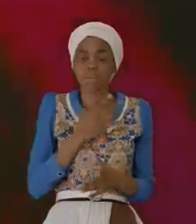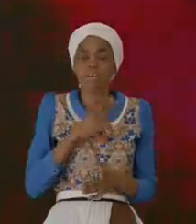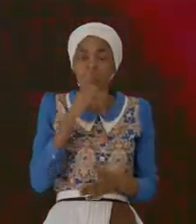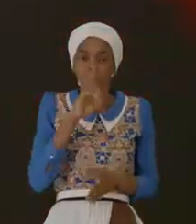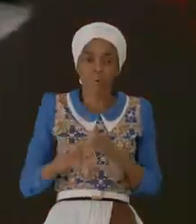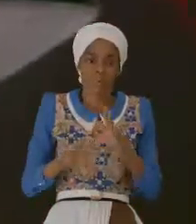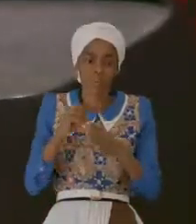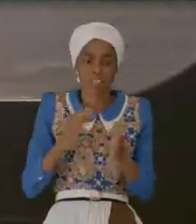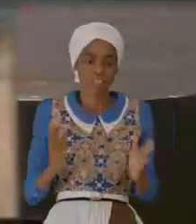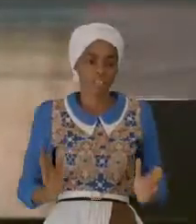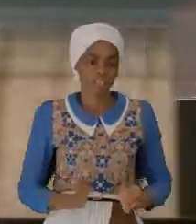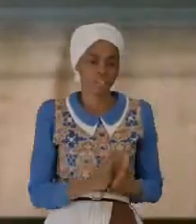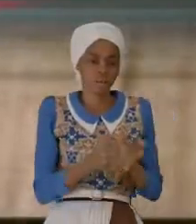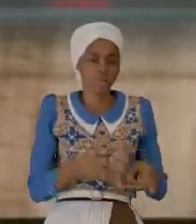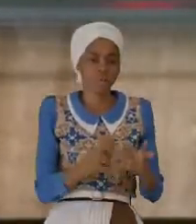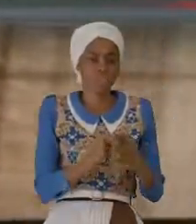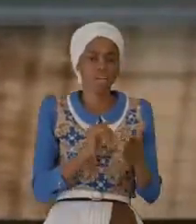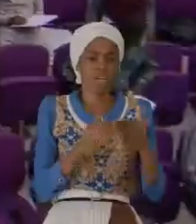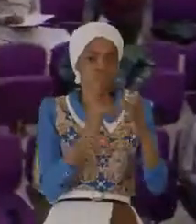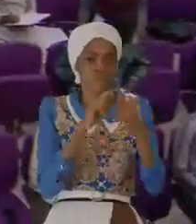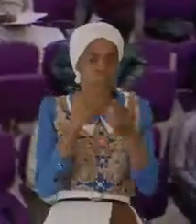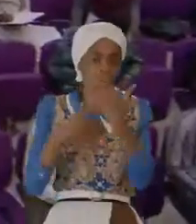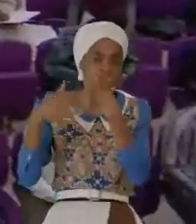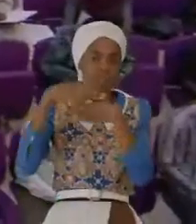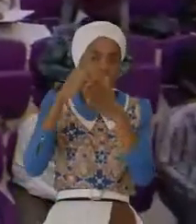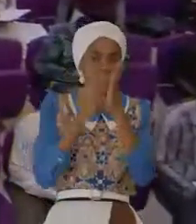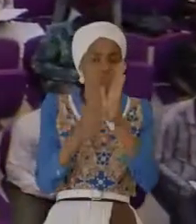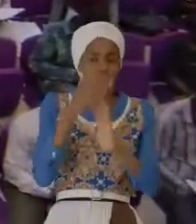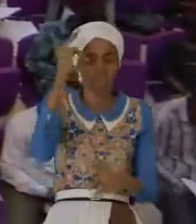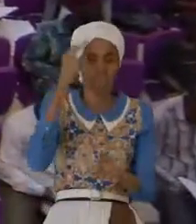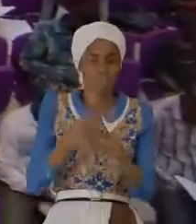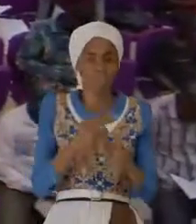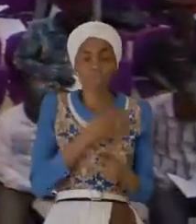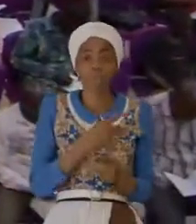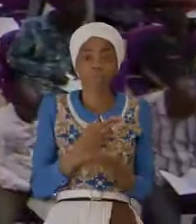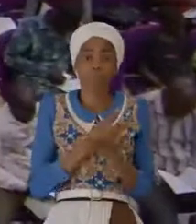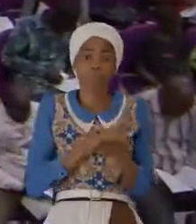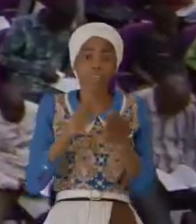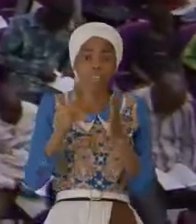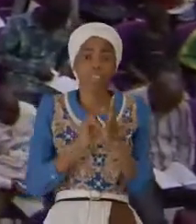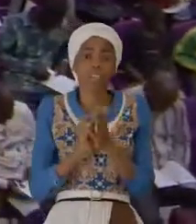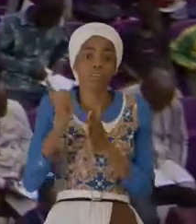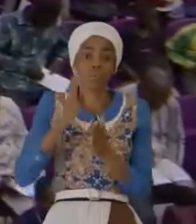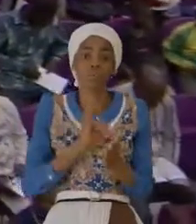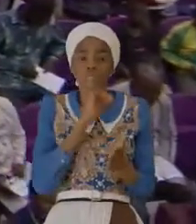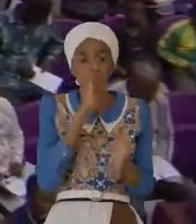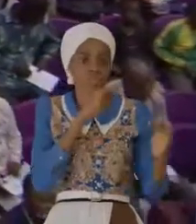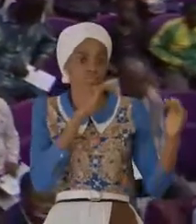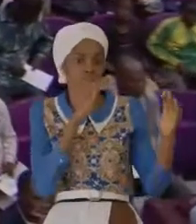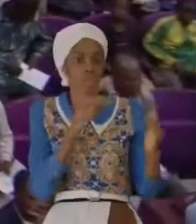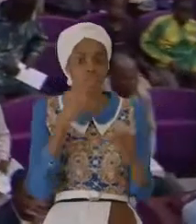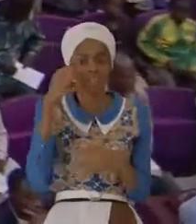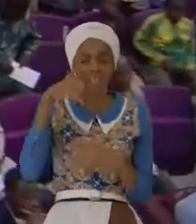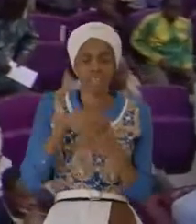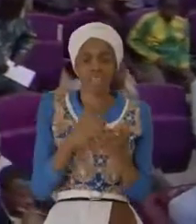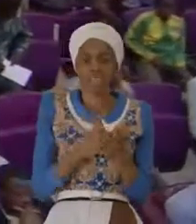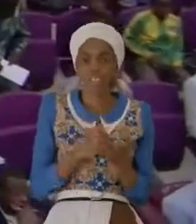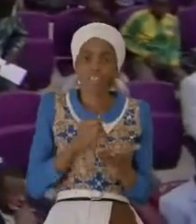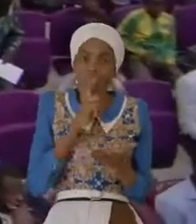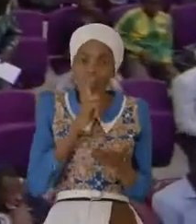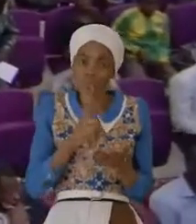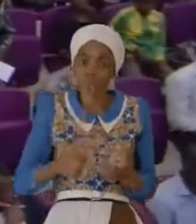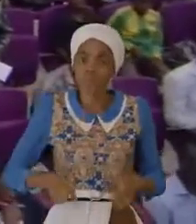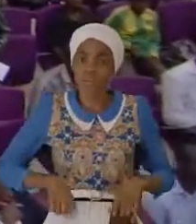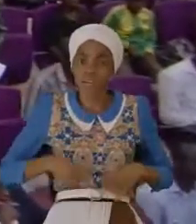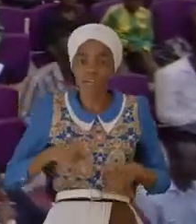heaven in Jesus name and the Holiness the Lord is expecting in every life the life of every